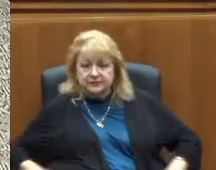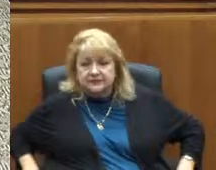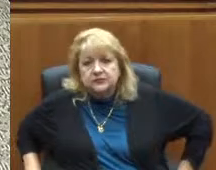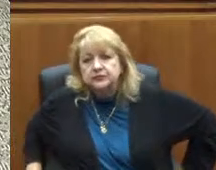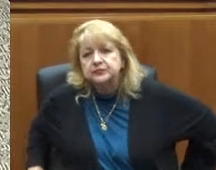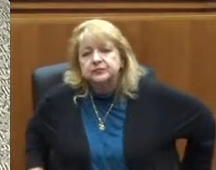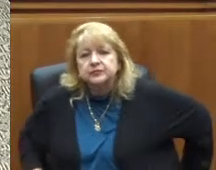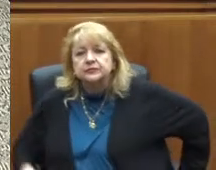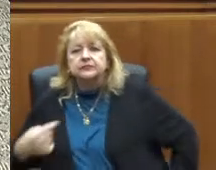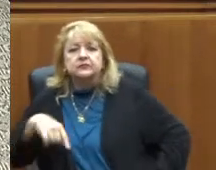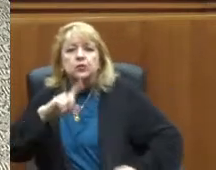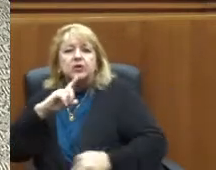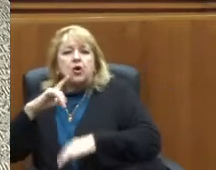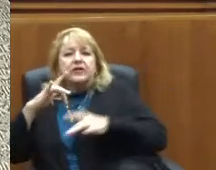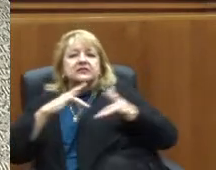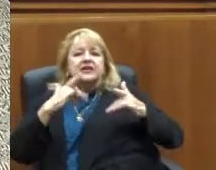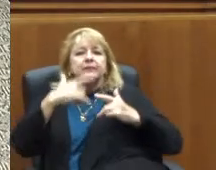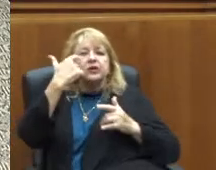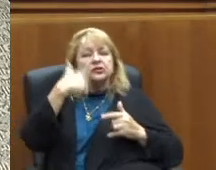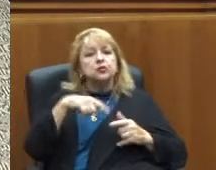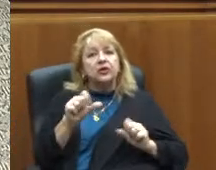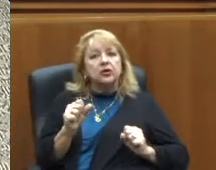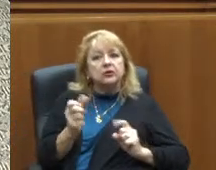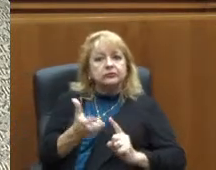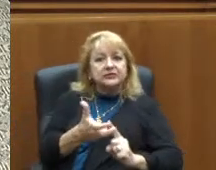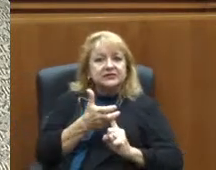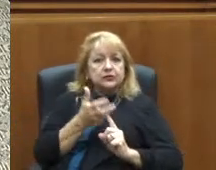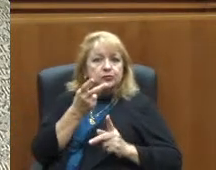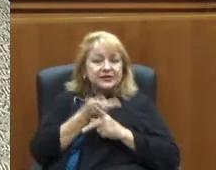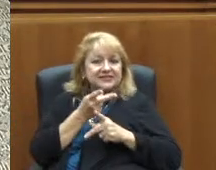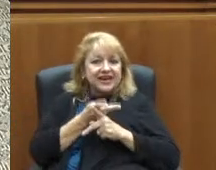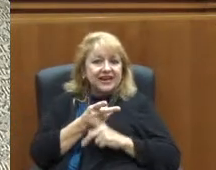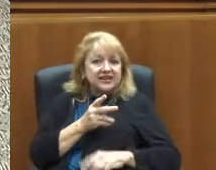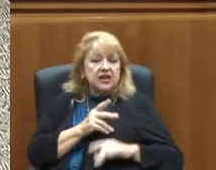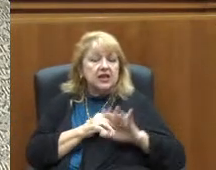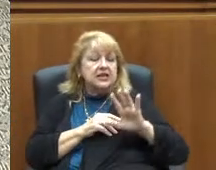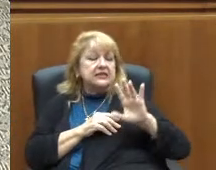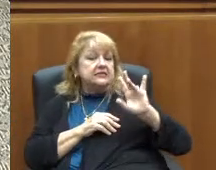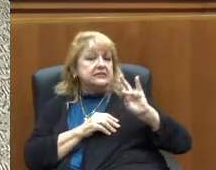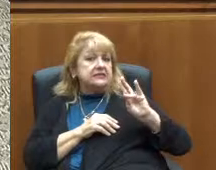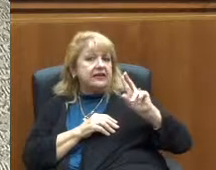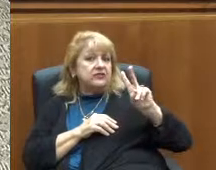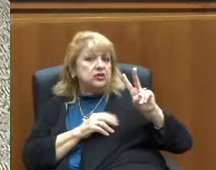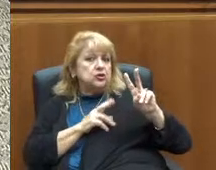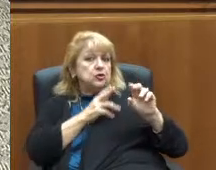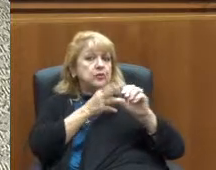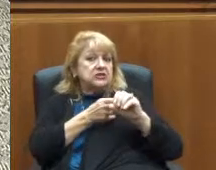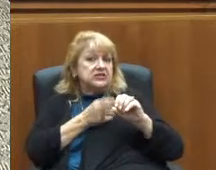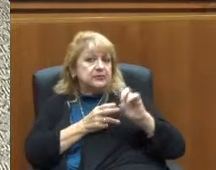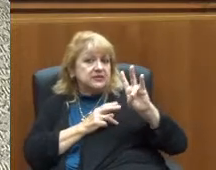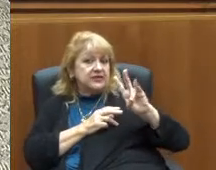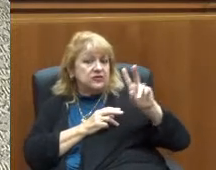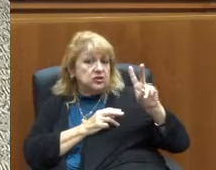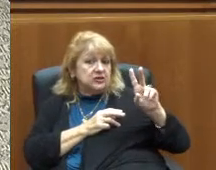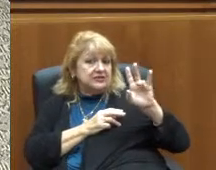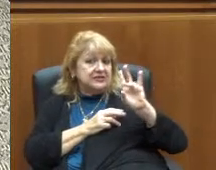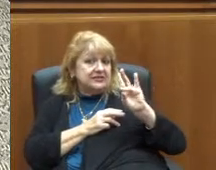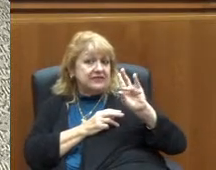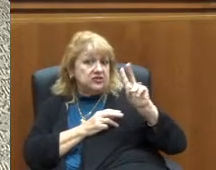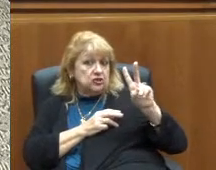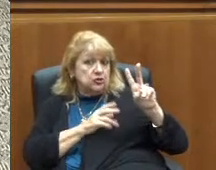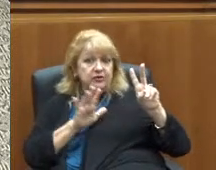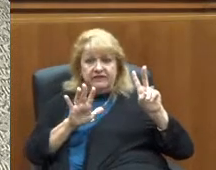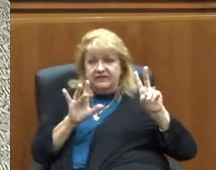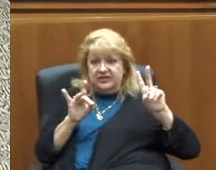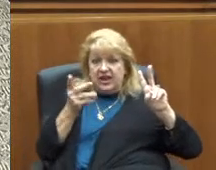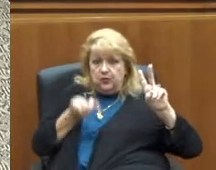we're excited because we have been able to retain 58 of the 72 participants in that program. They're still teaching